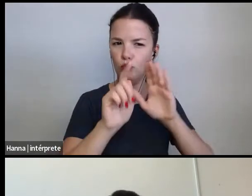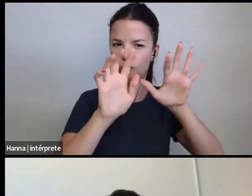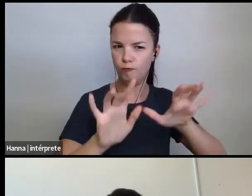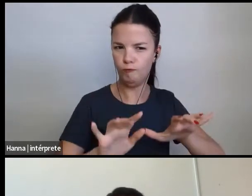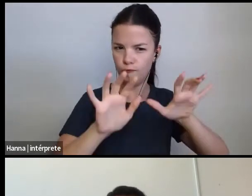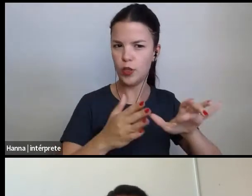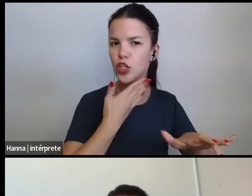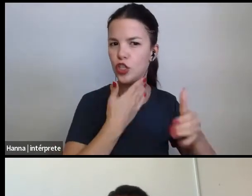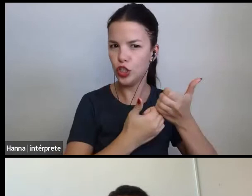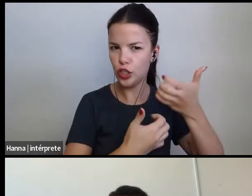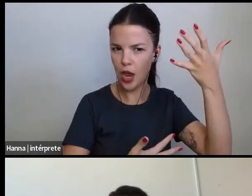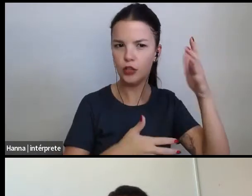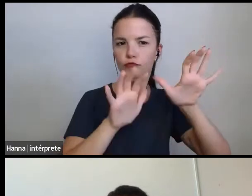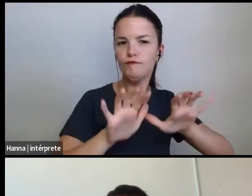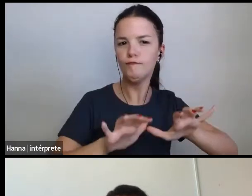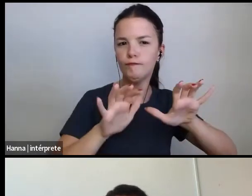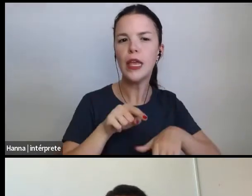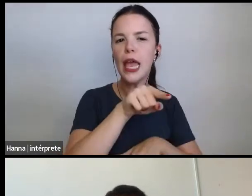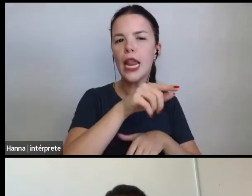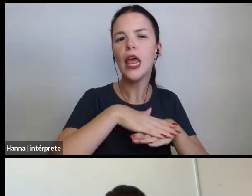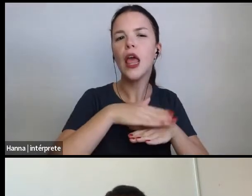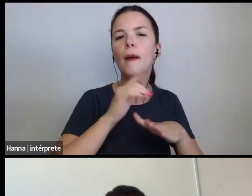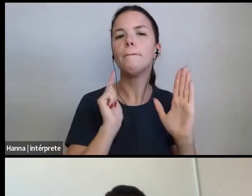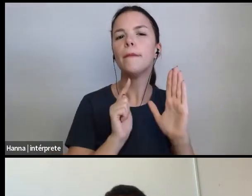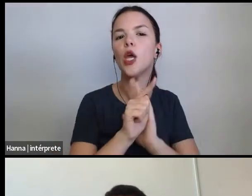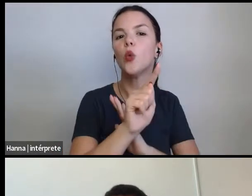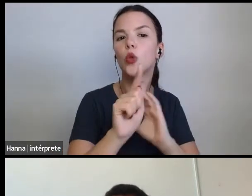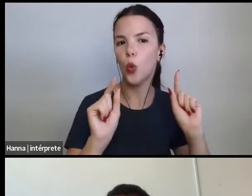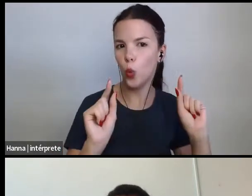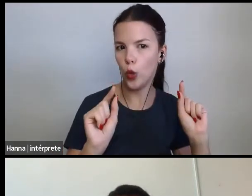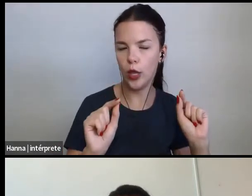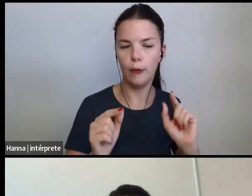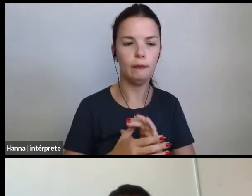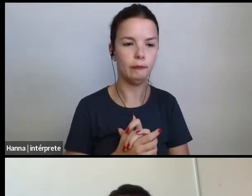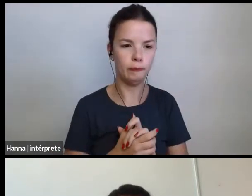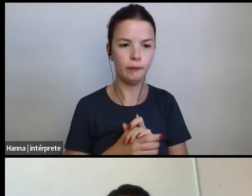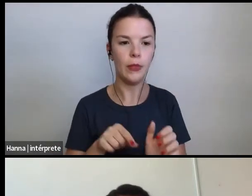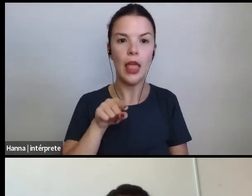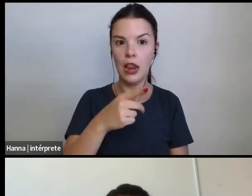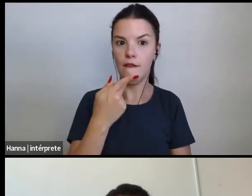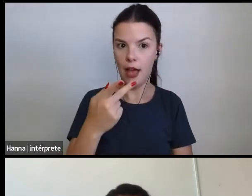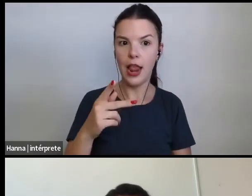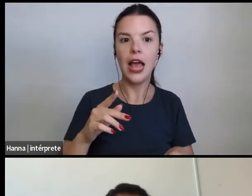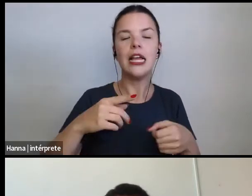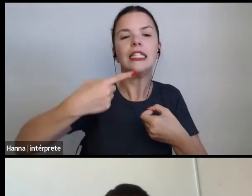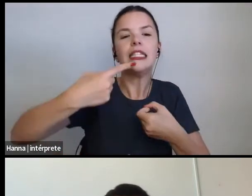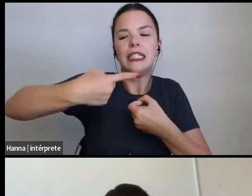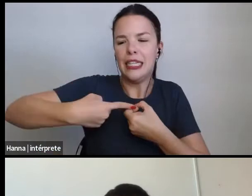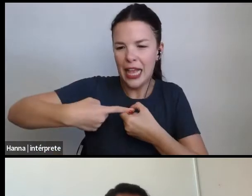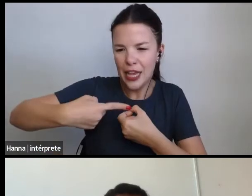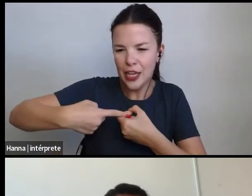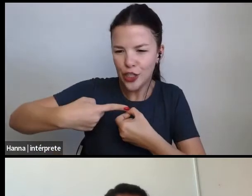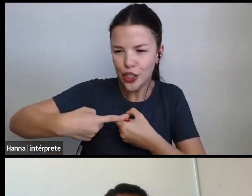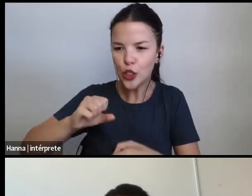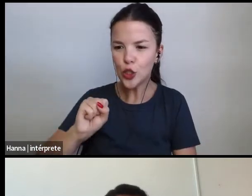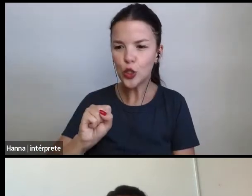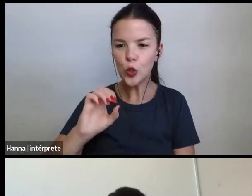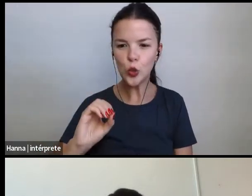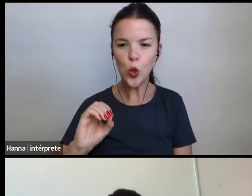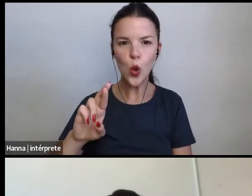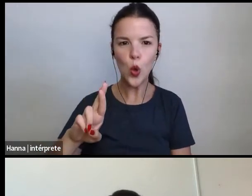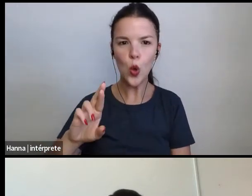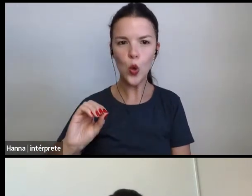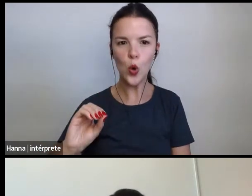here, wrote that in the city of Sorocaba, São Paulo state,